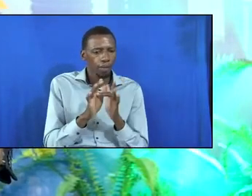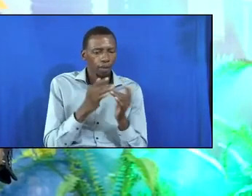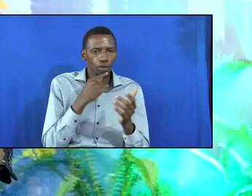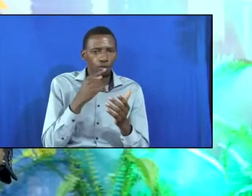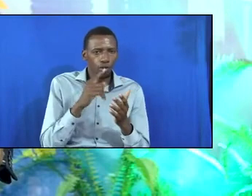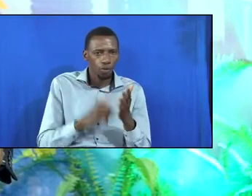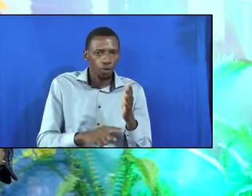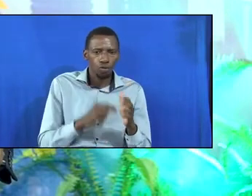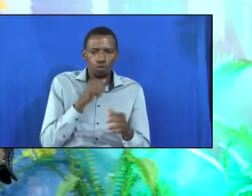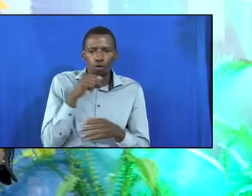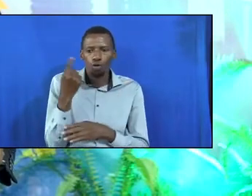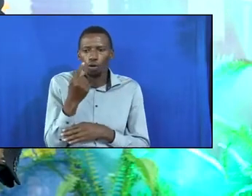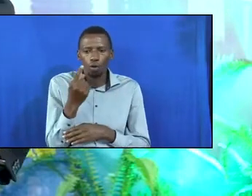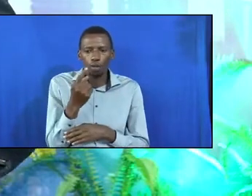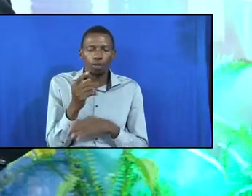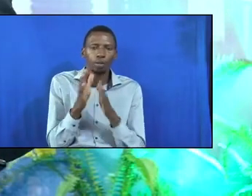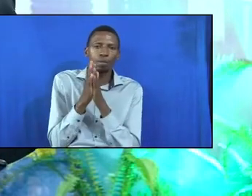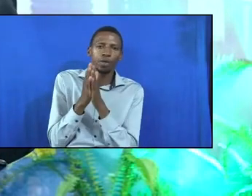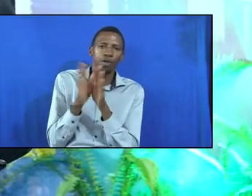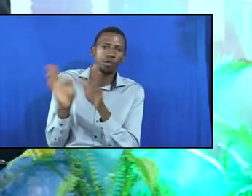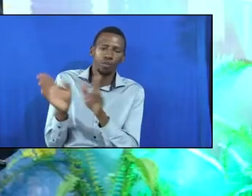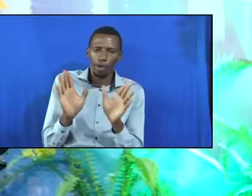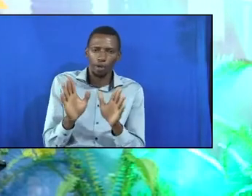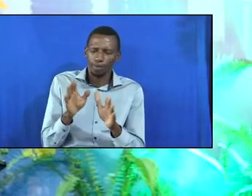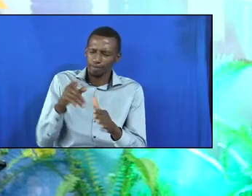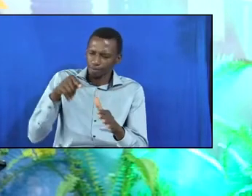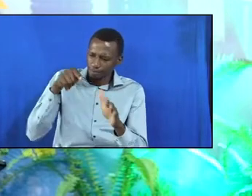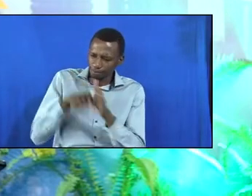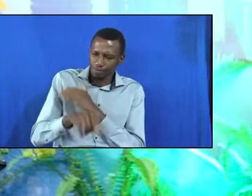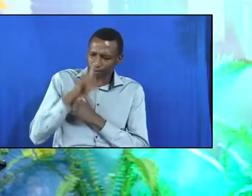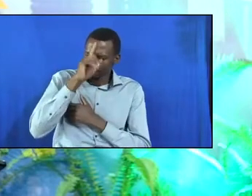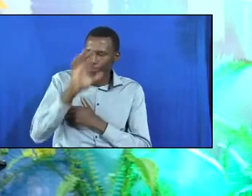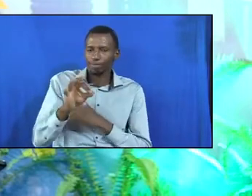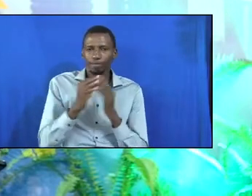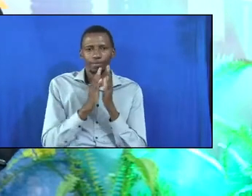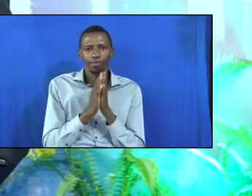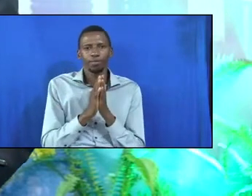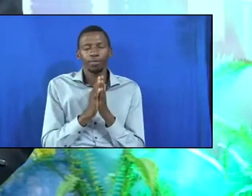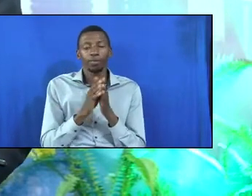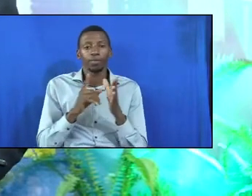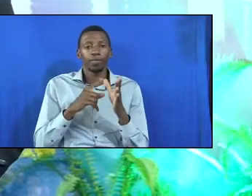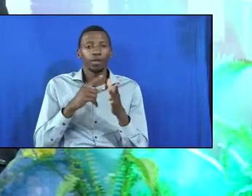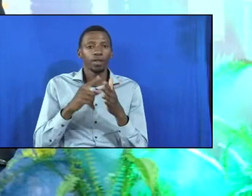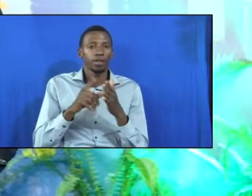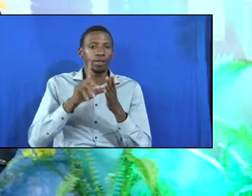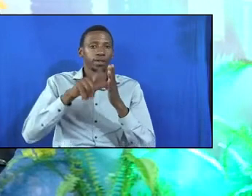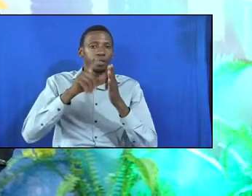praying. And in verse 6, heaven responds.